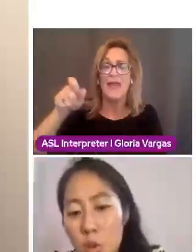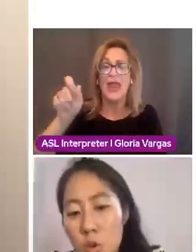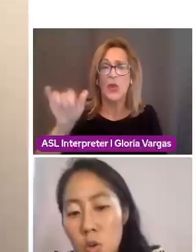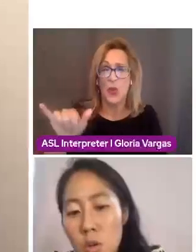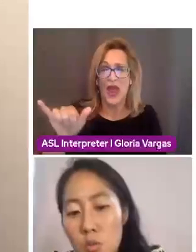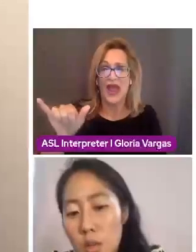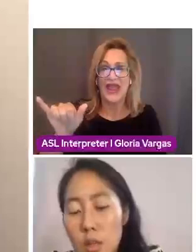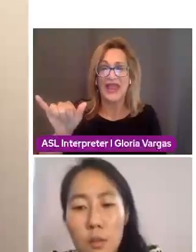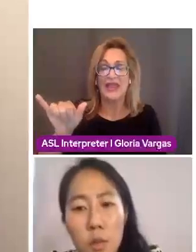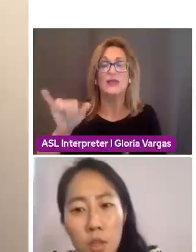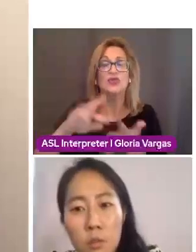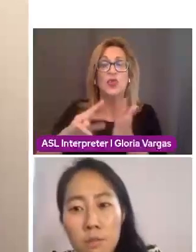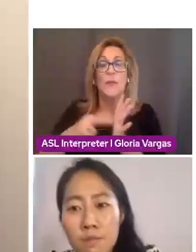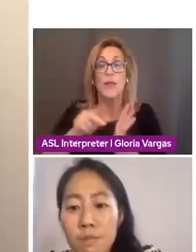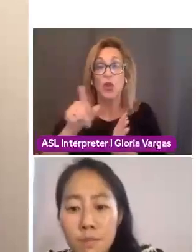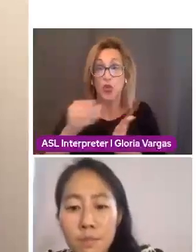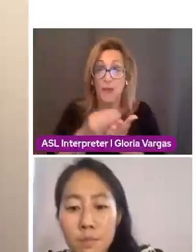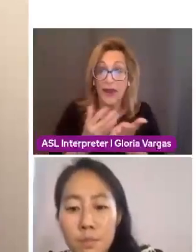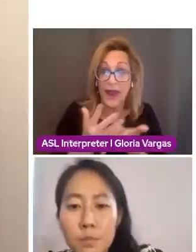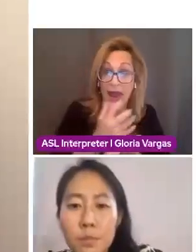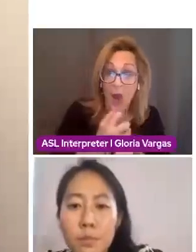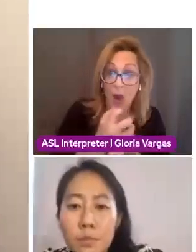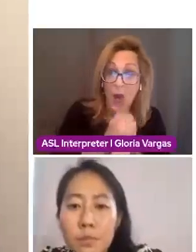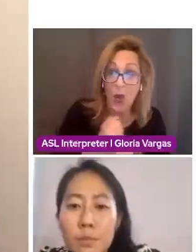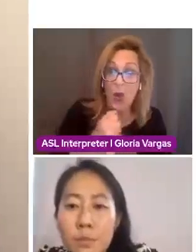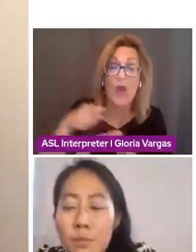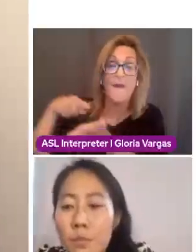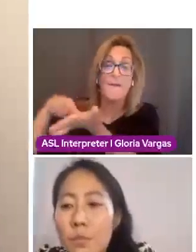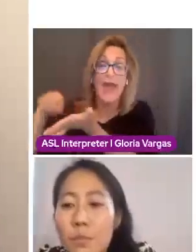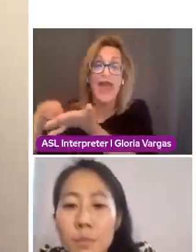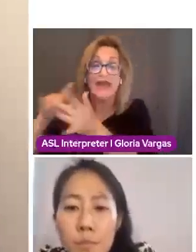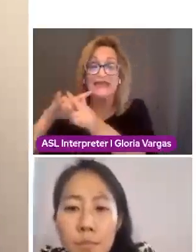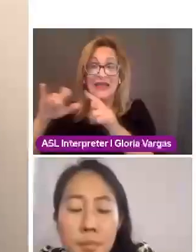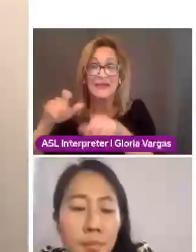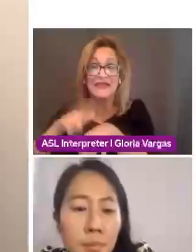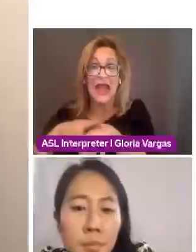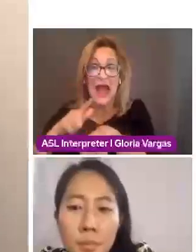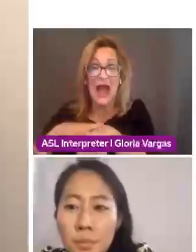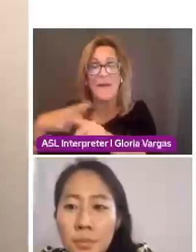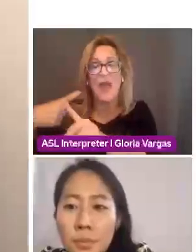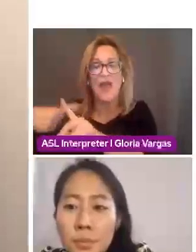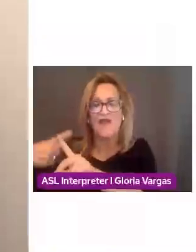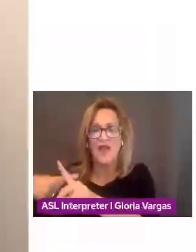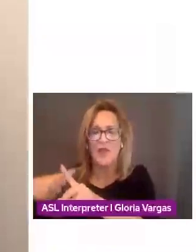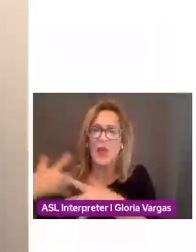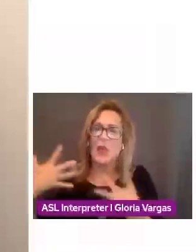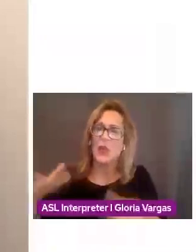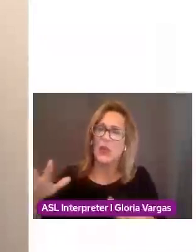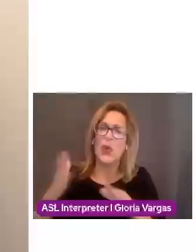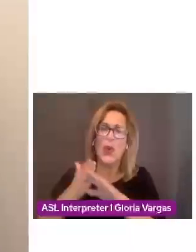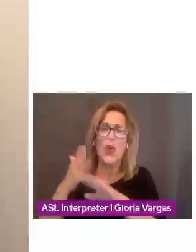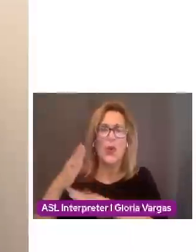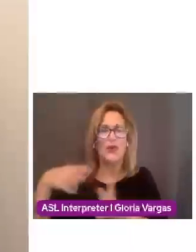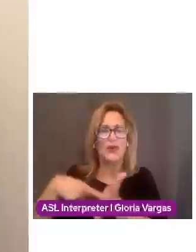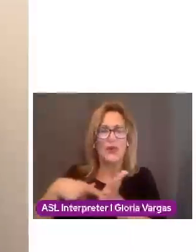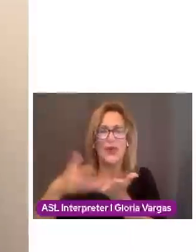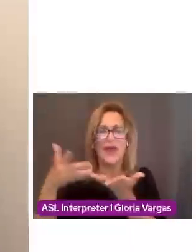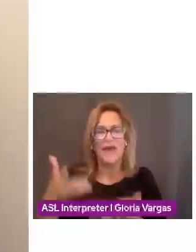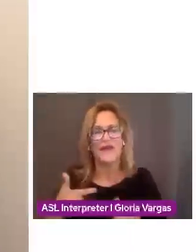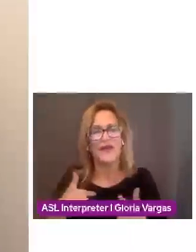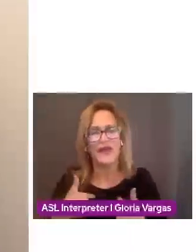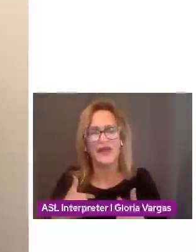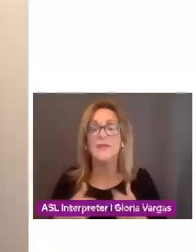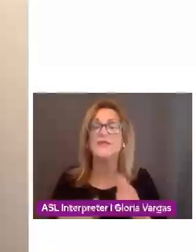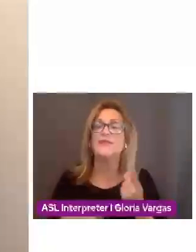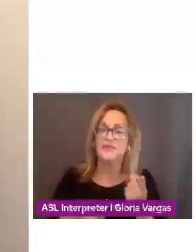pay as you earn, rate every month. So this is exactly why we've